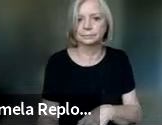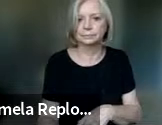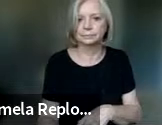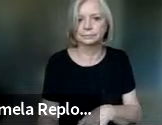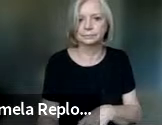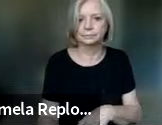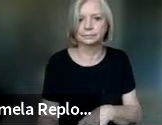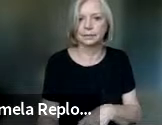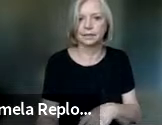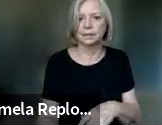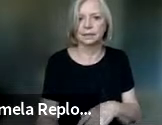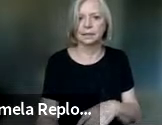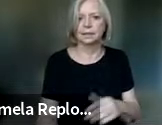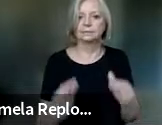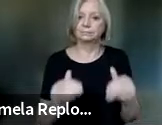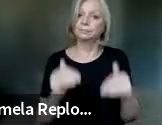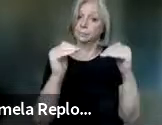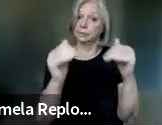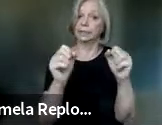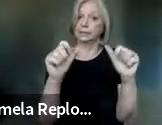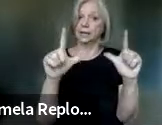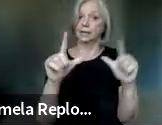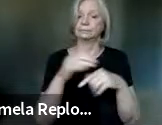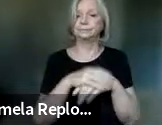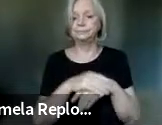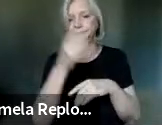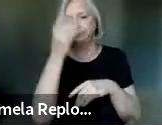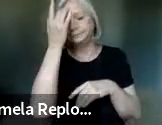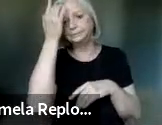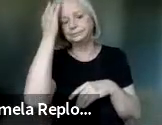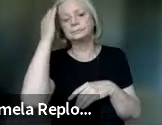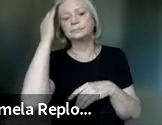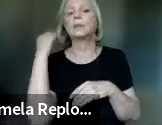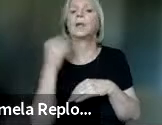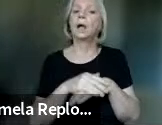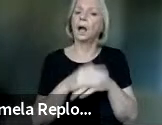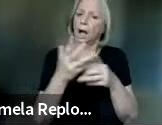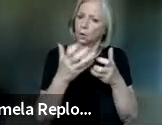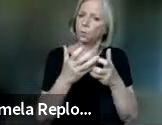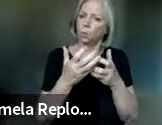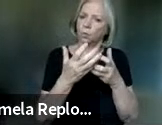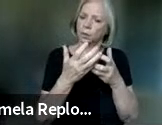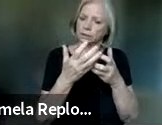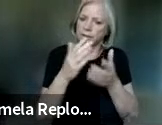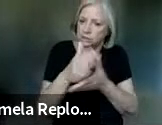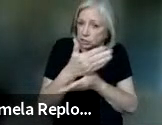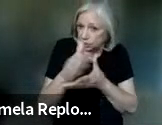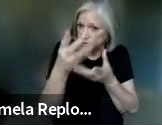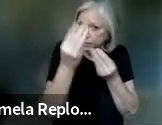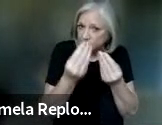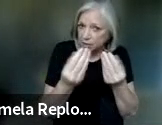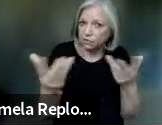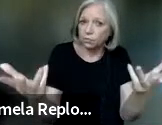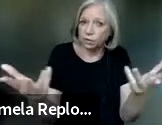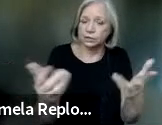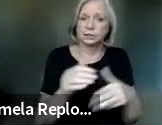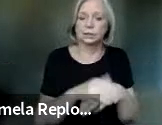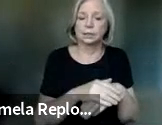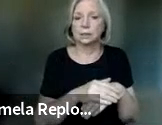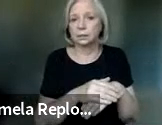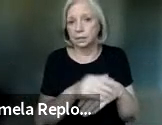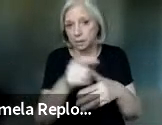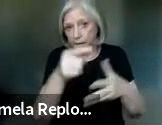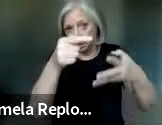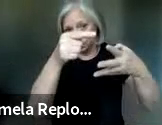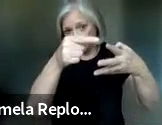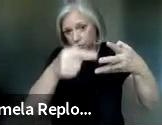So I just want to, over the next slide, just share some resources. These are things that you can look